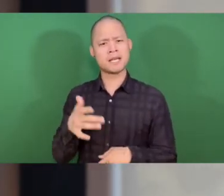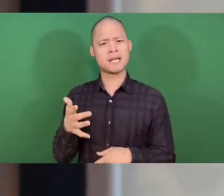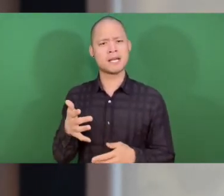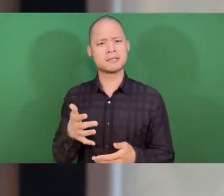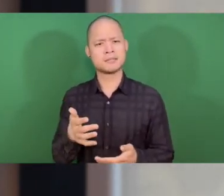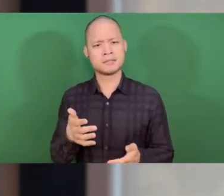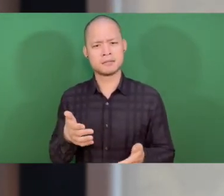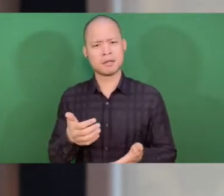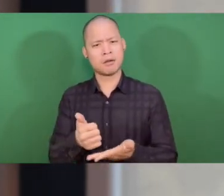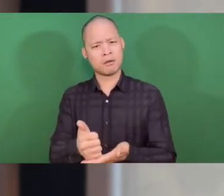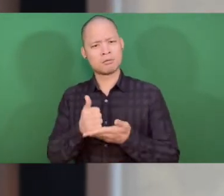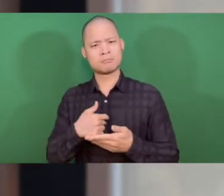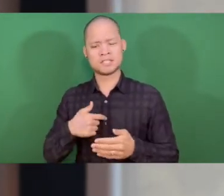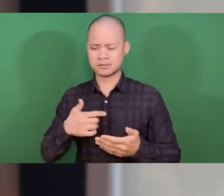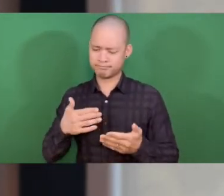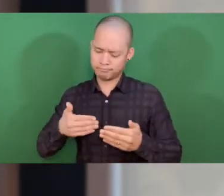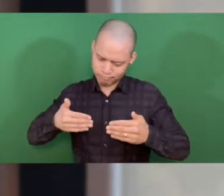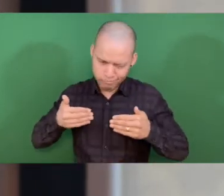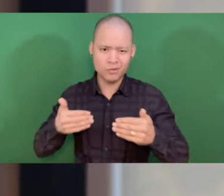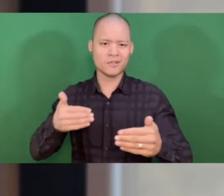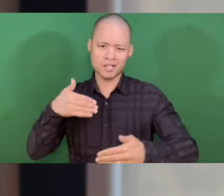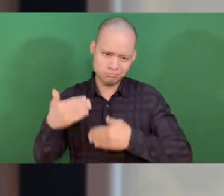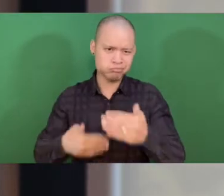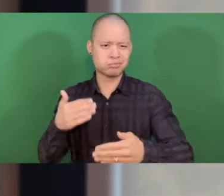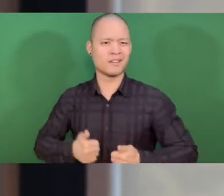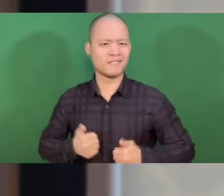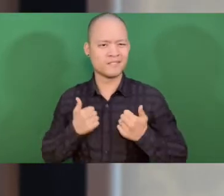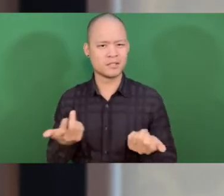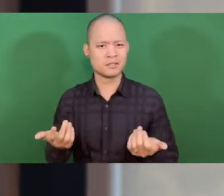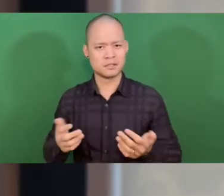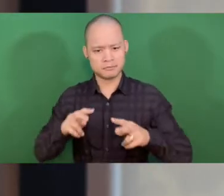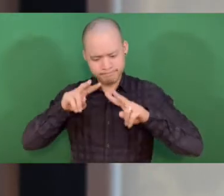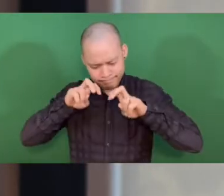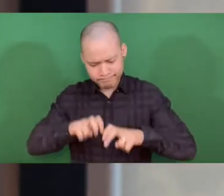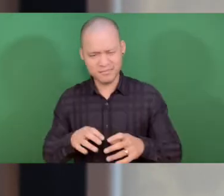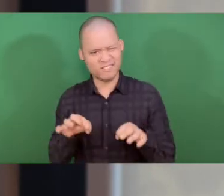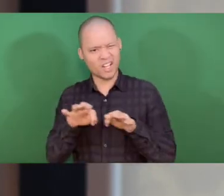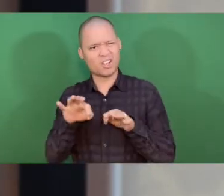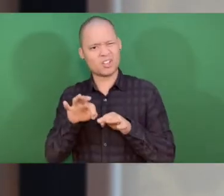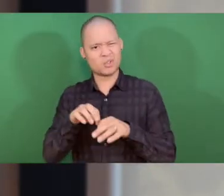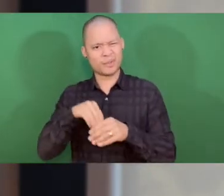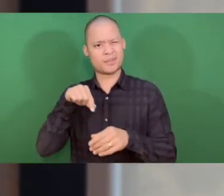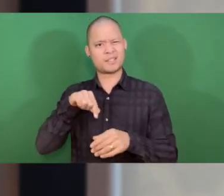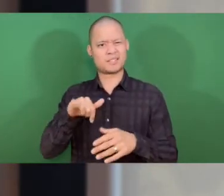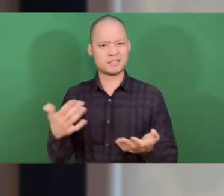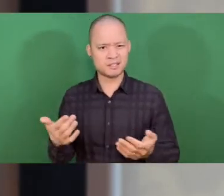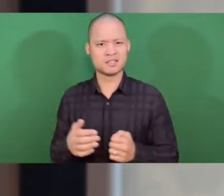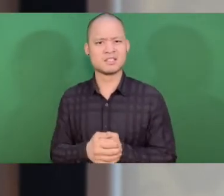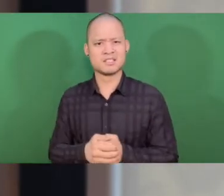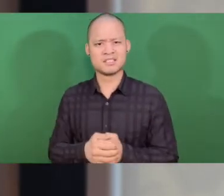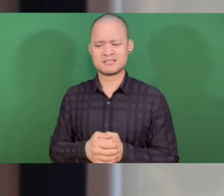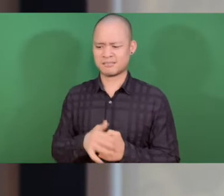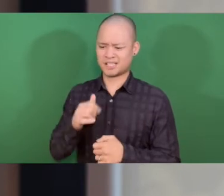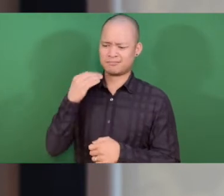to explore the values of the valuable parts of this experience that I think it would